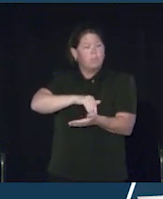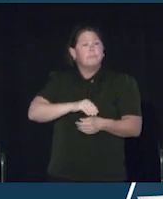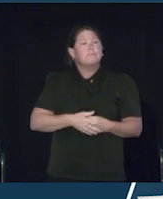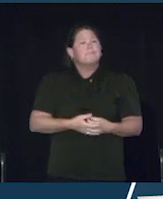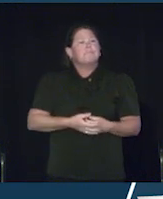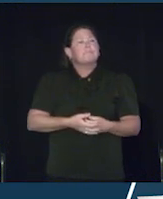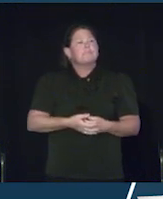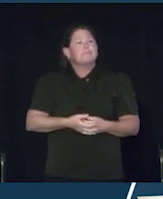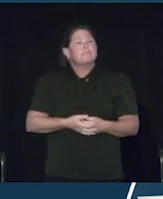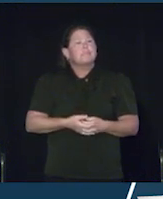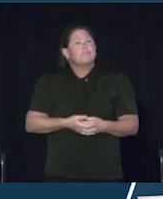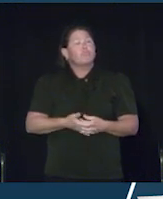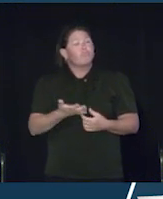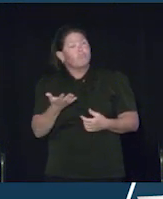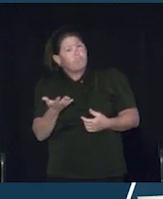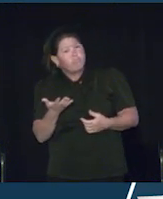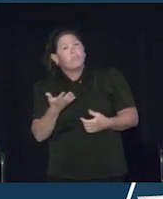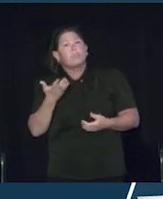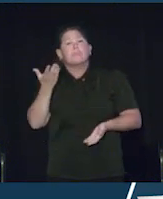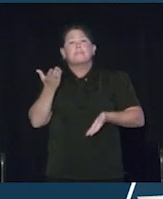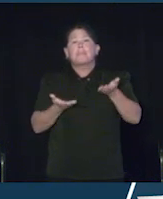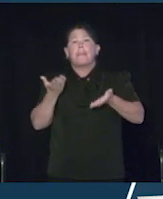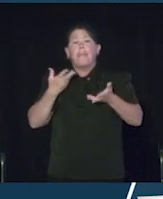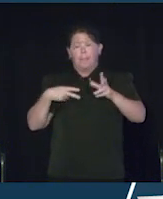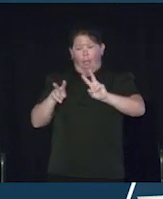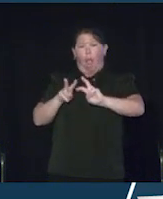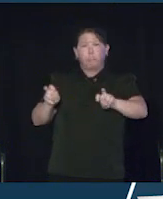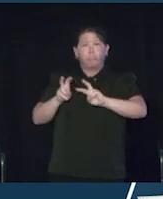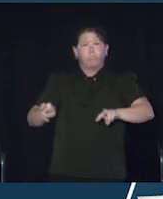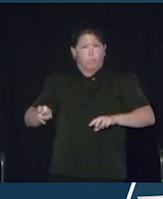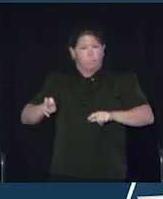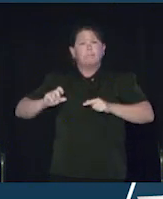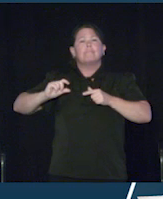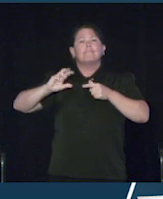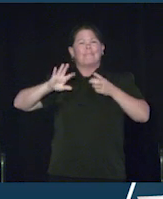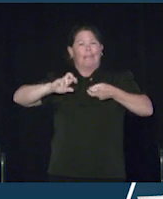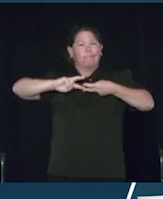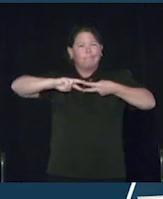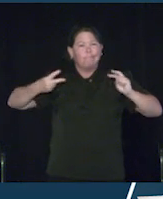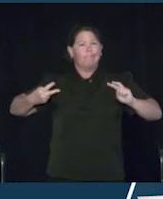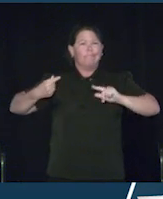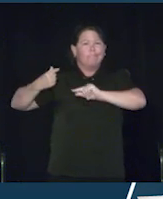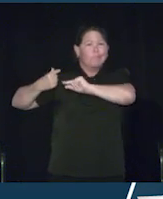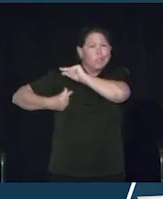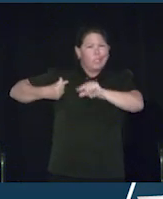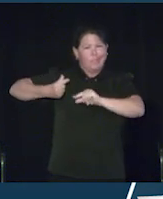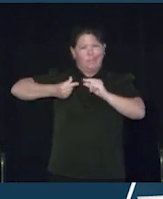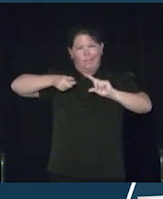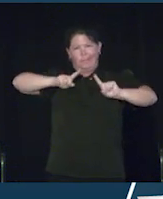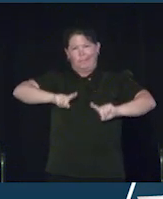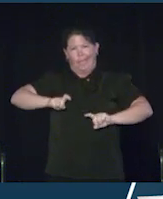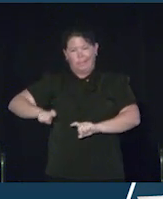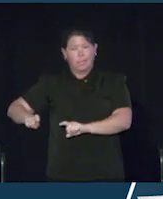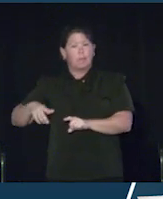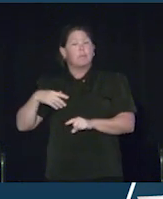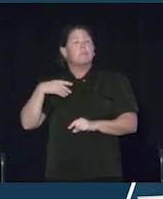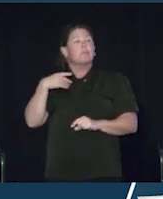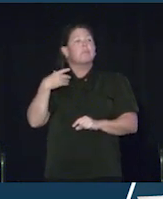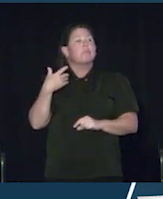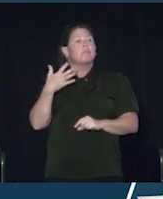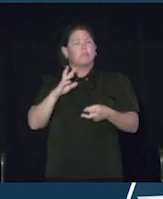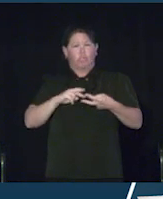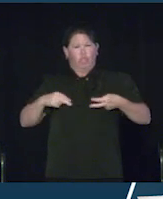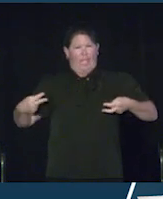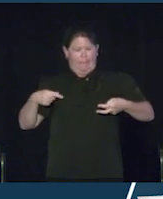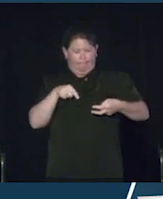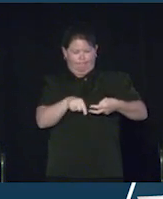Sometimes we'll be looking for genetic testing in the event that some of the